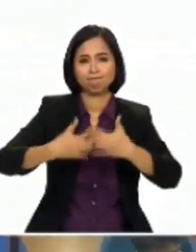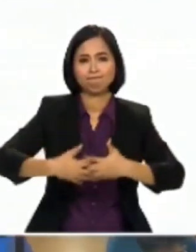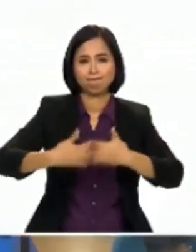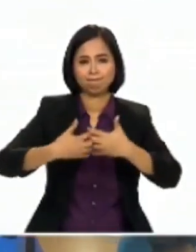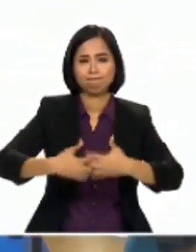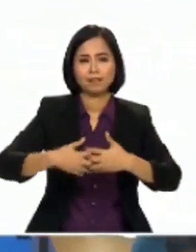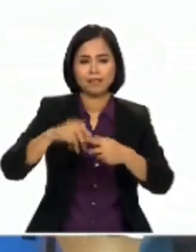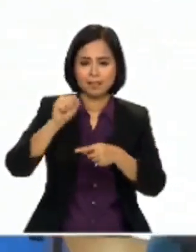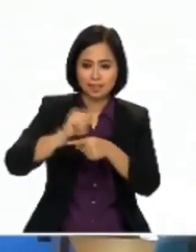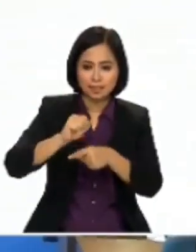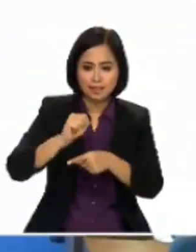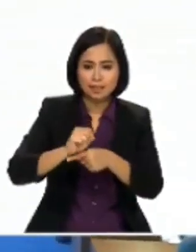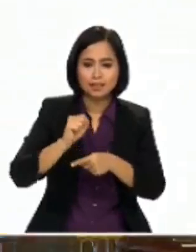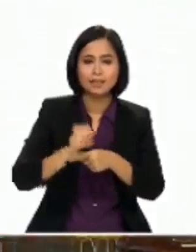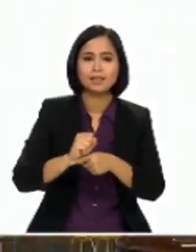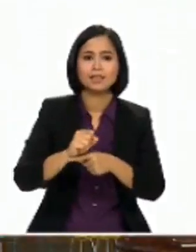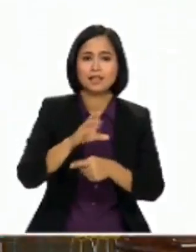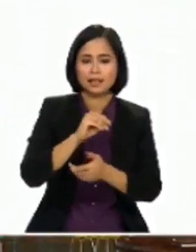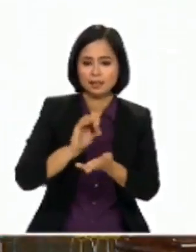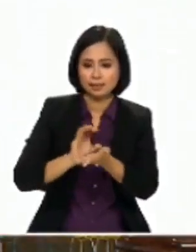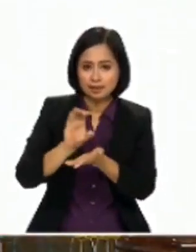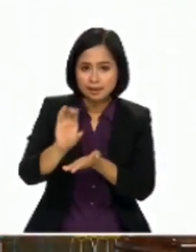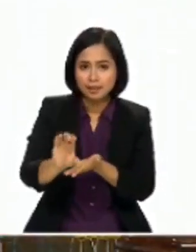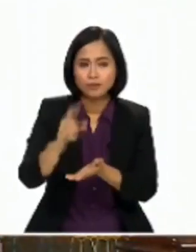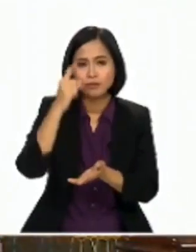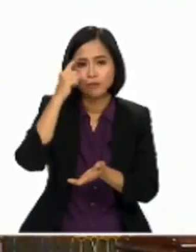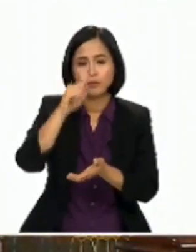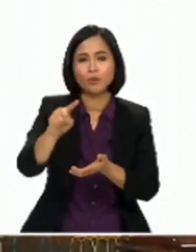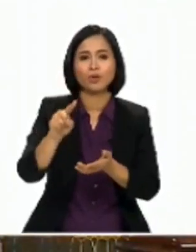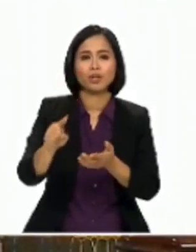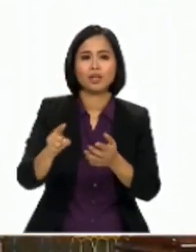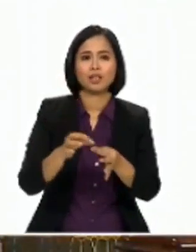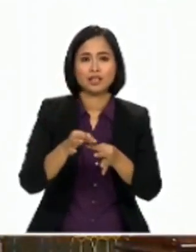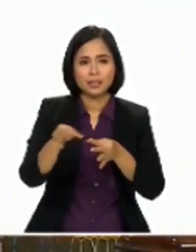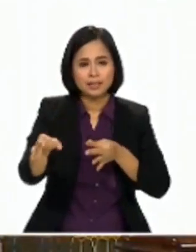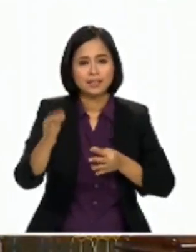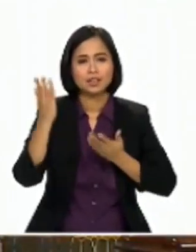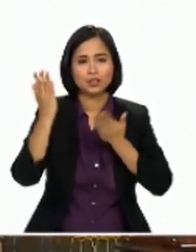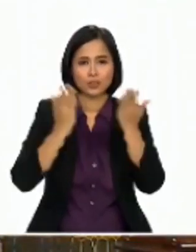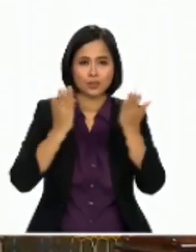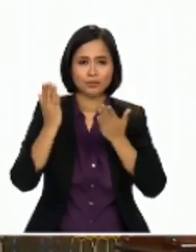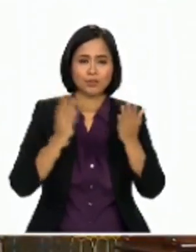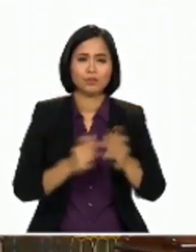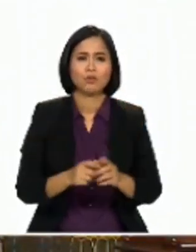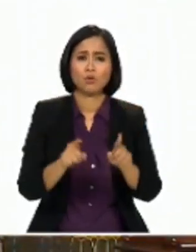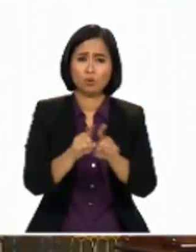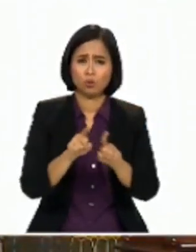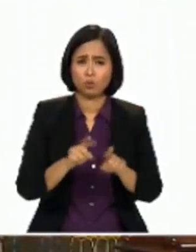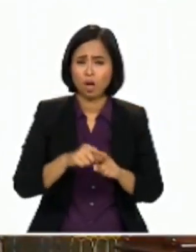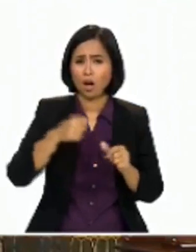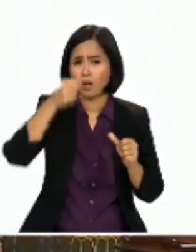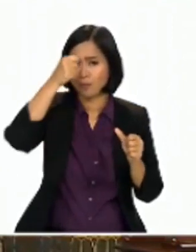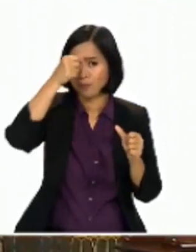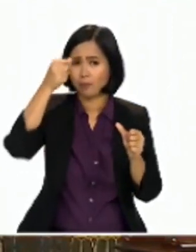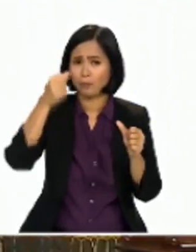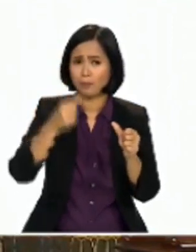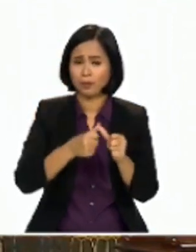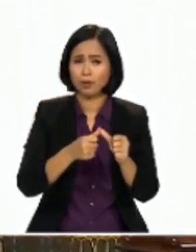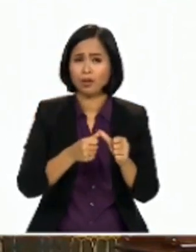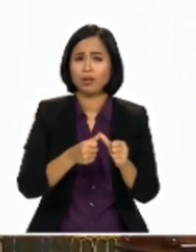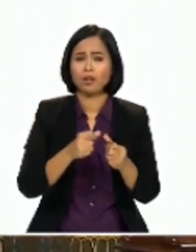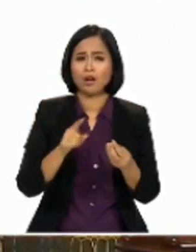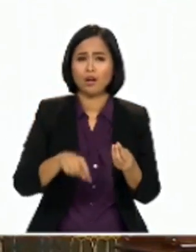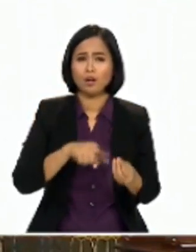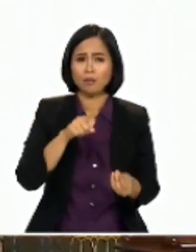and credit, and extension services. I also have not forgotten my commitment to uplift the